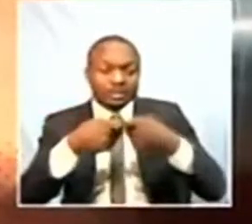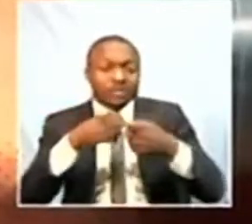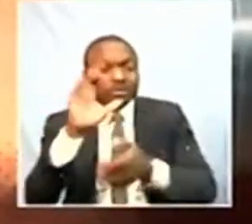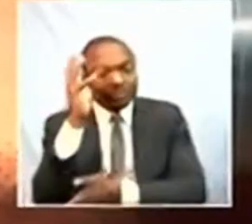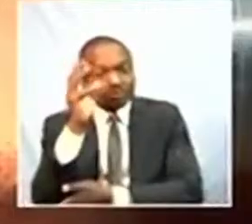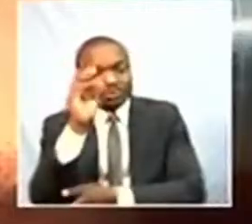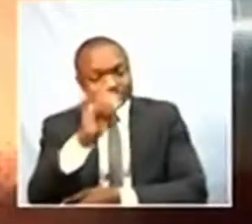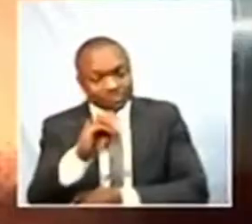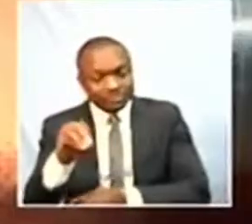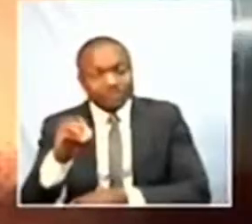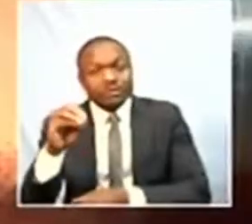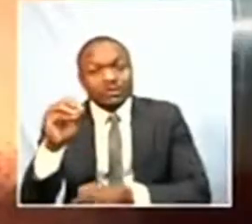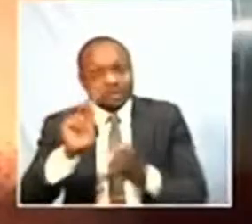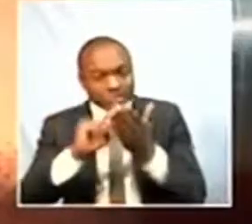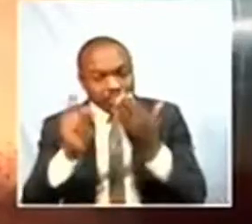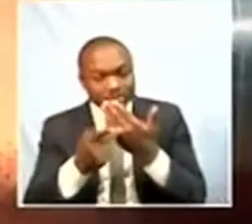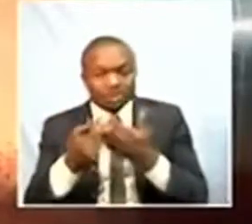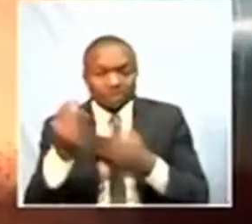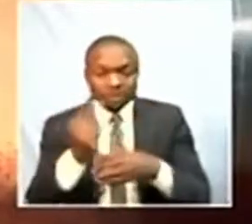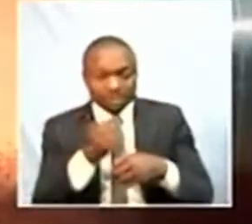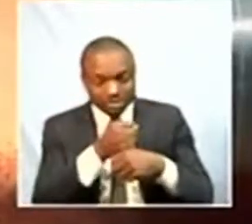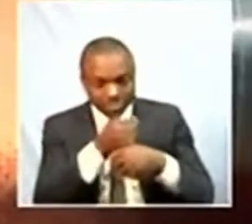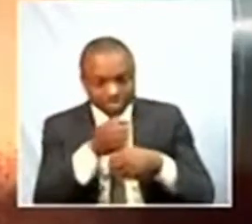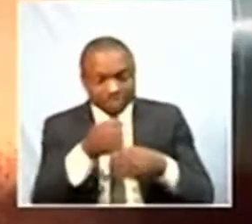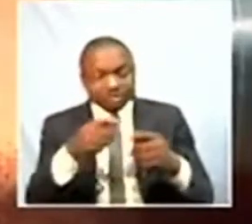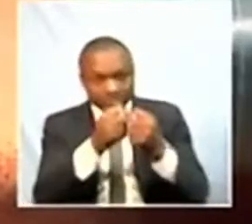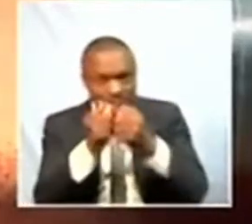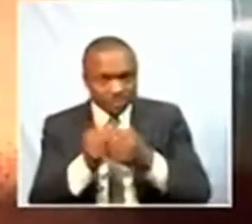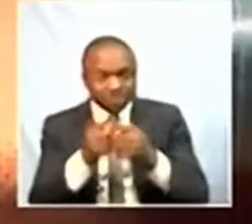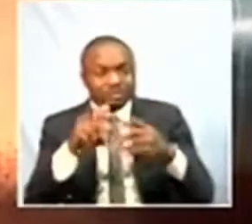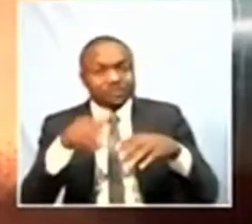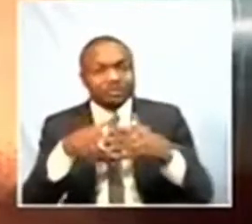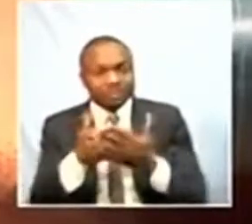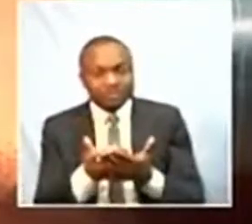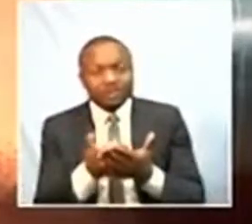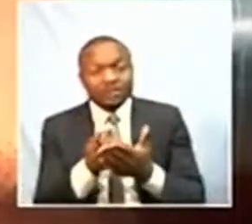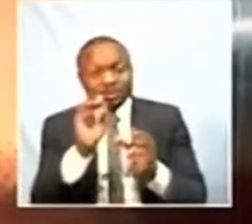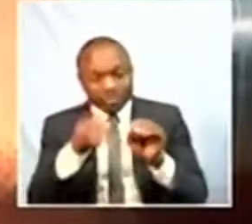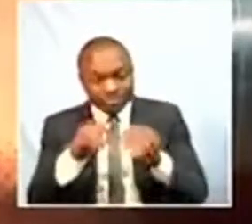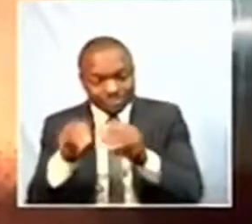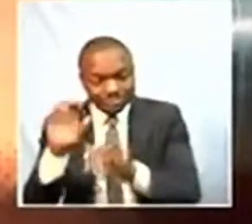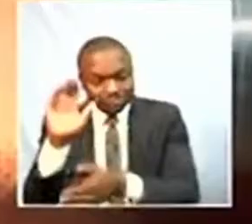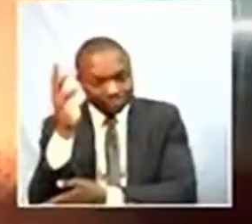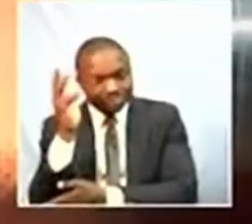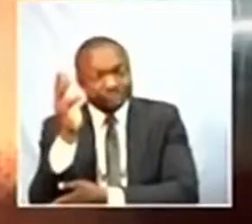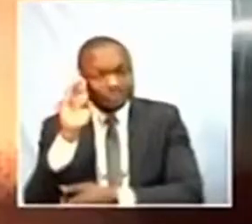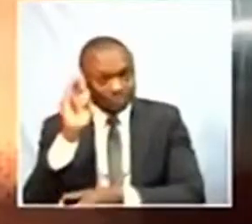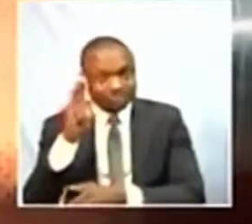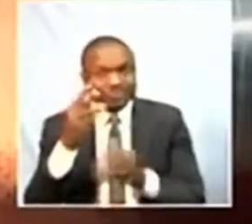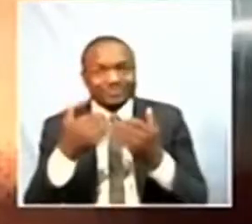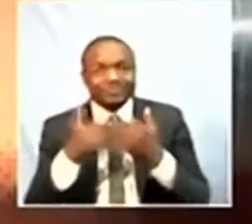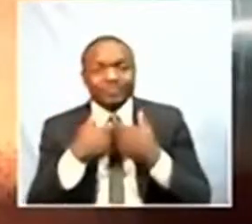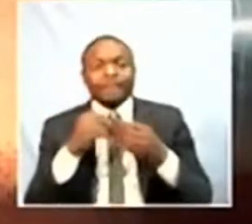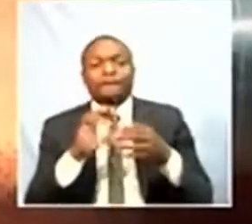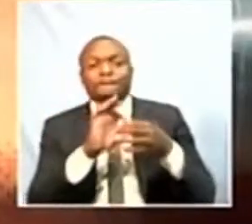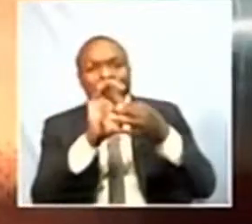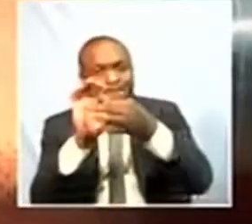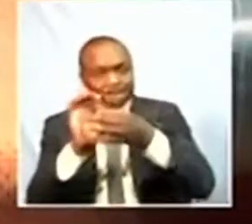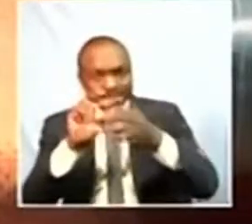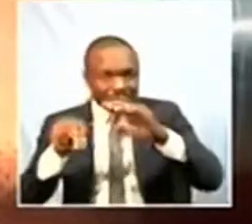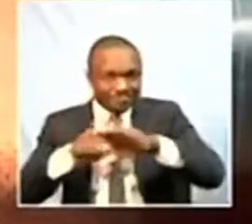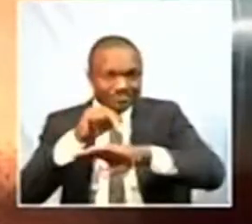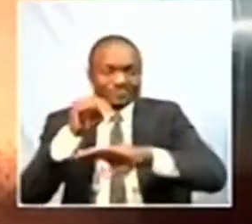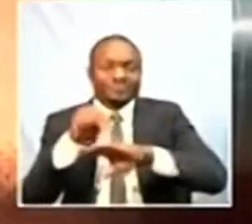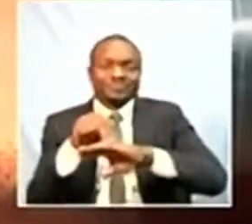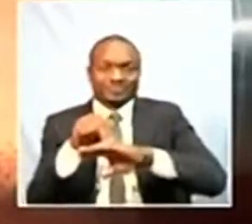program comes together, makes a framework on how we will move forward in planting trees and cleaning it. We'll have unity in our nation by so